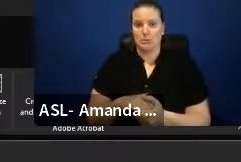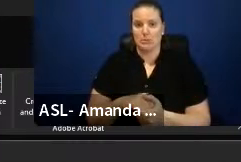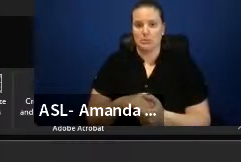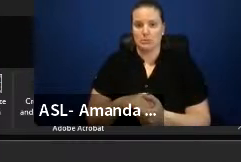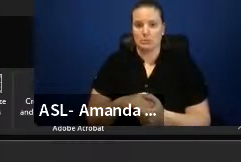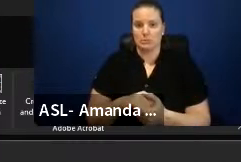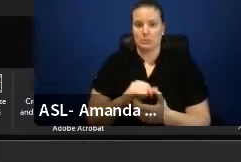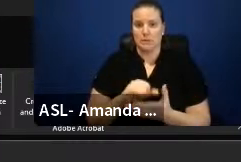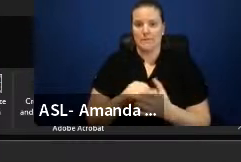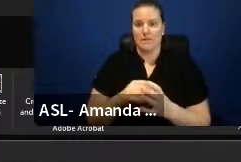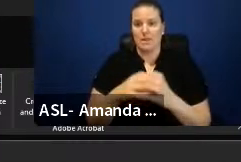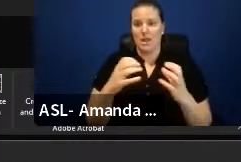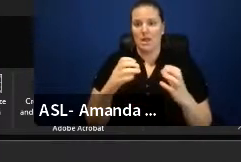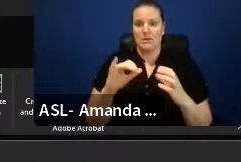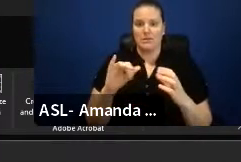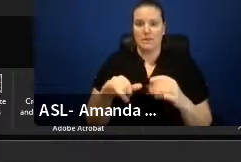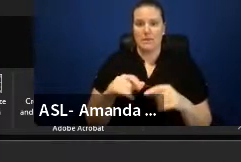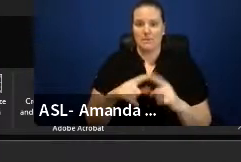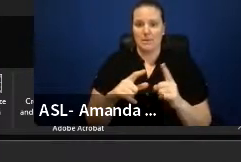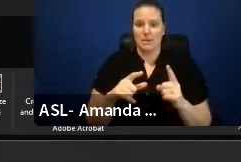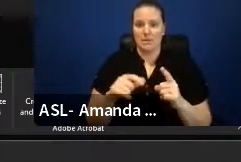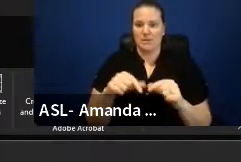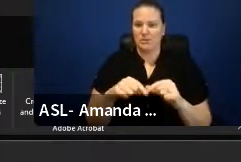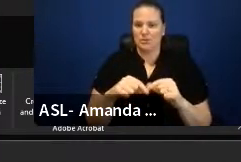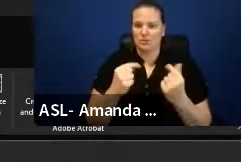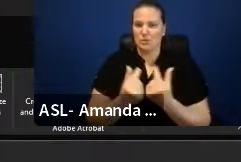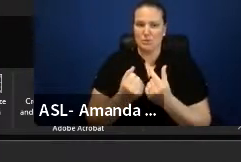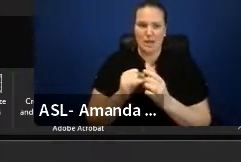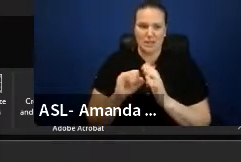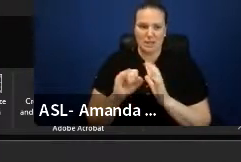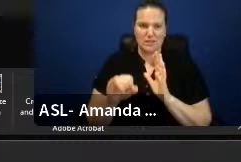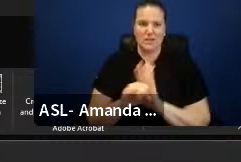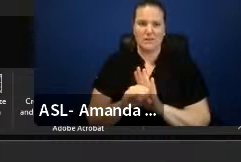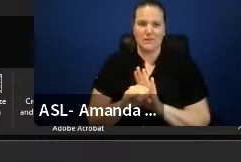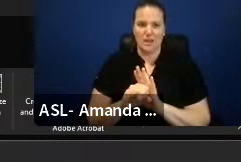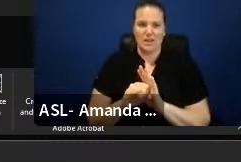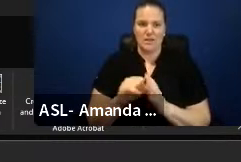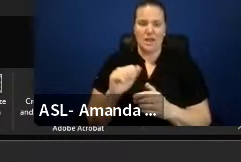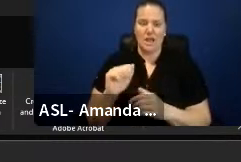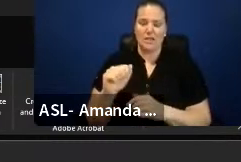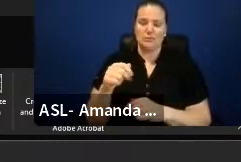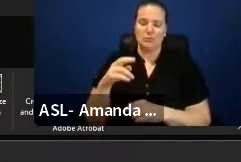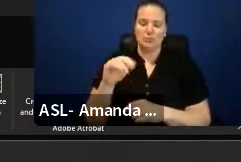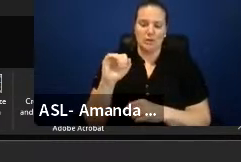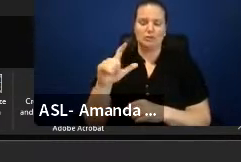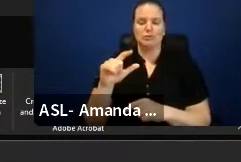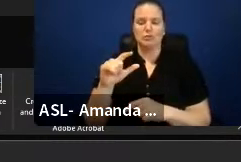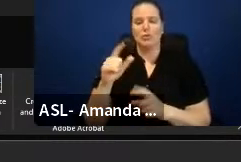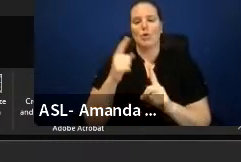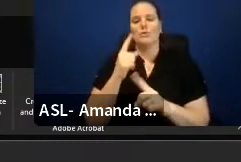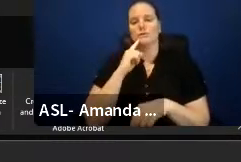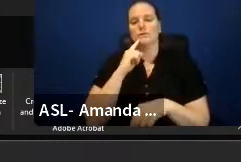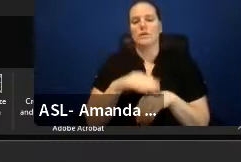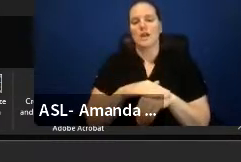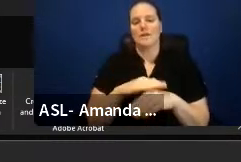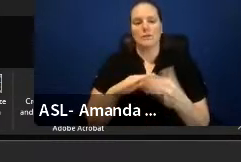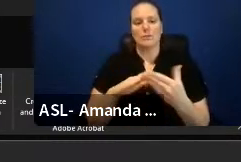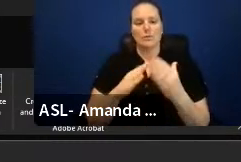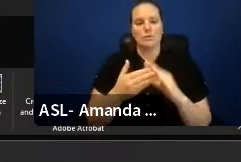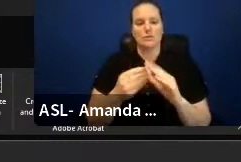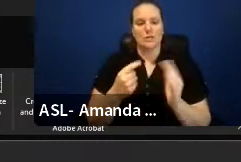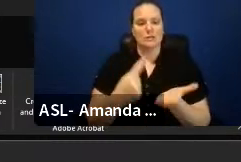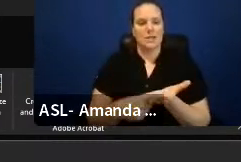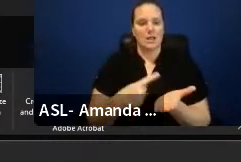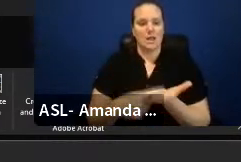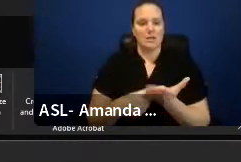there's a lot of that. So I think there's an interesting space where this group is going to sort of identify aspirational goals for Native communities, but also the dialogue is specifically sort of